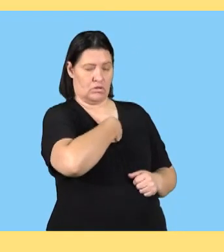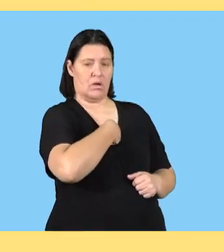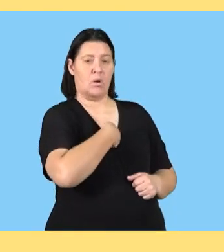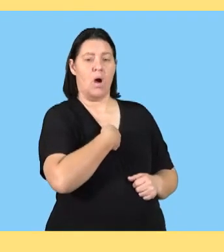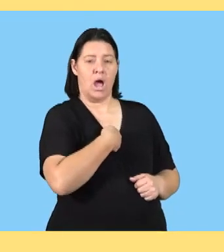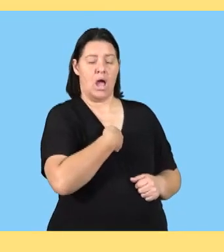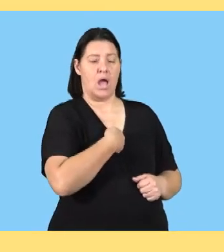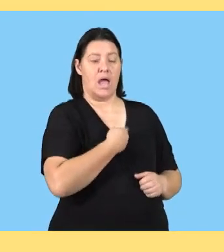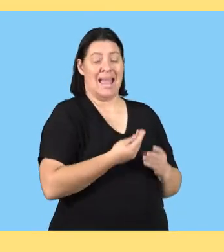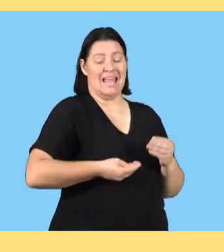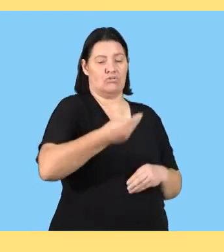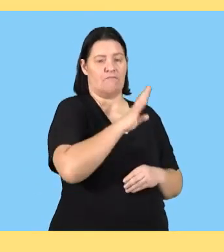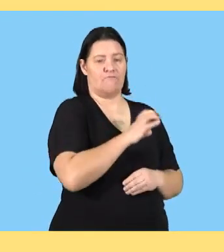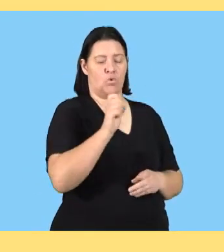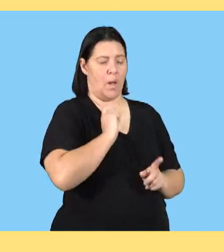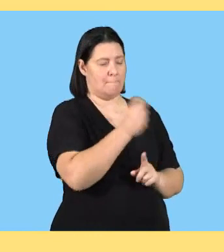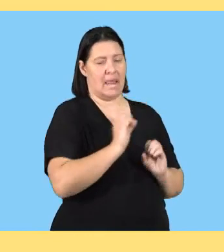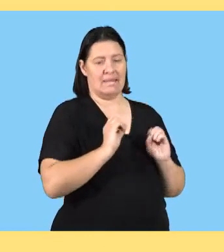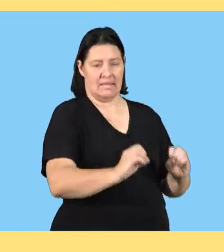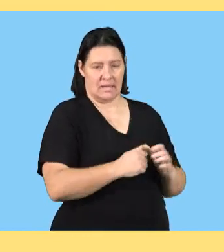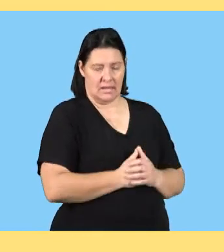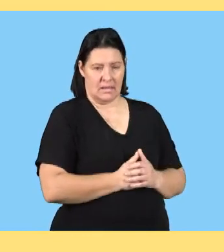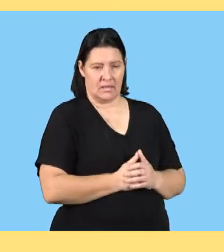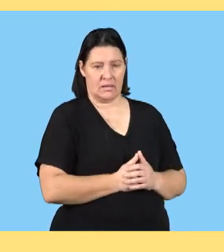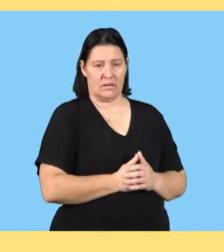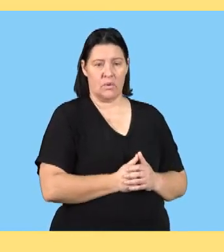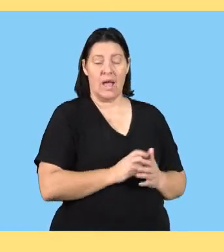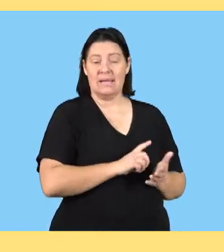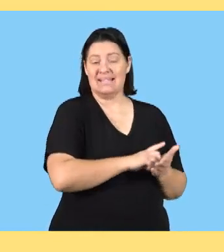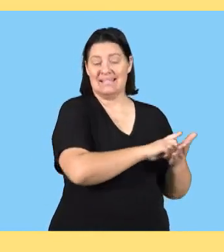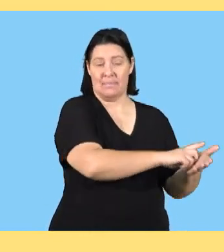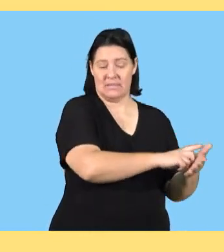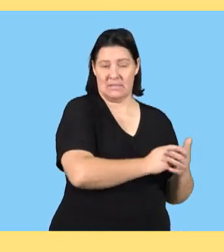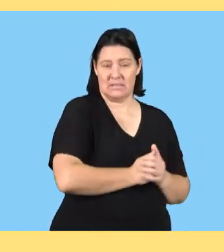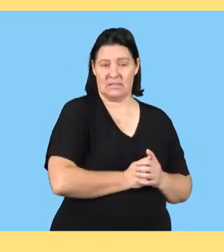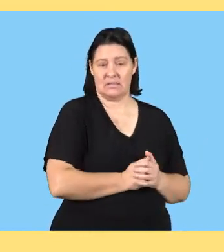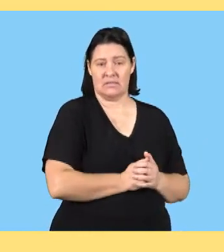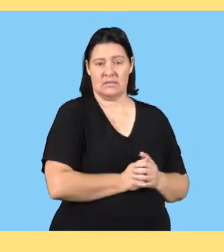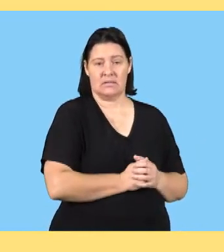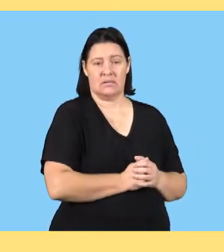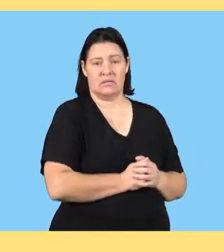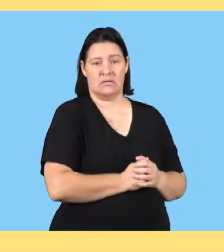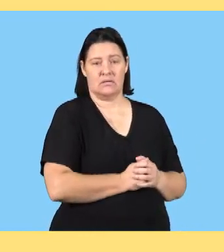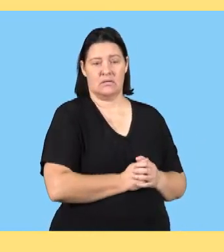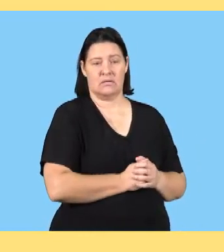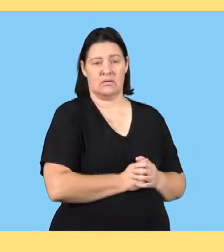with 400 interest. The account to be debited in this case is